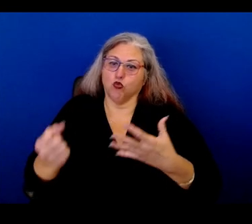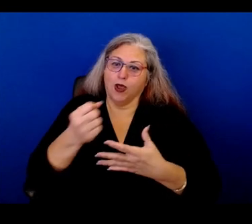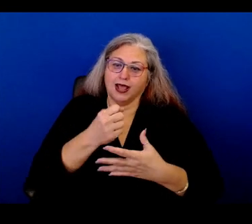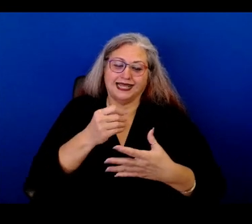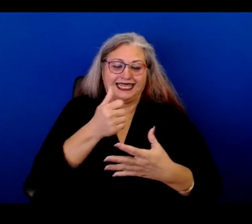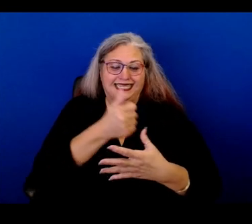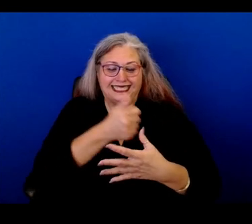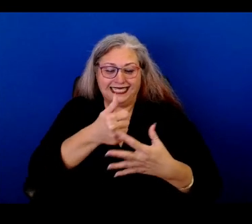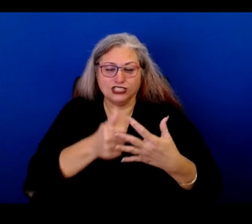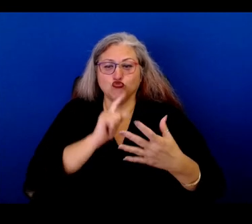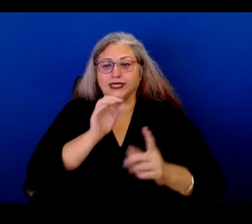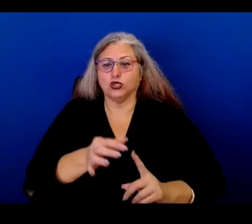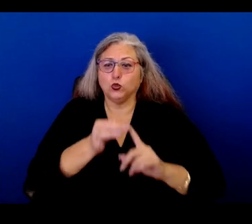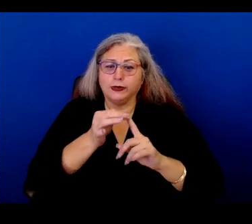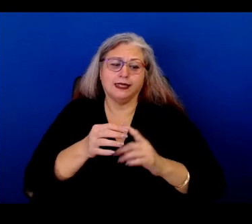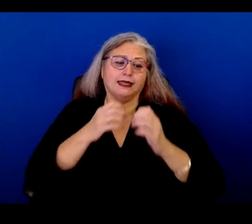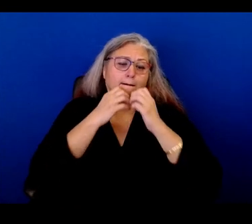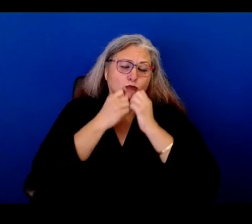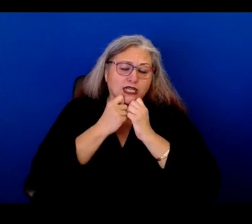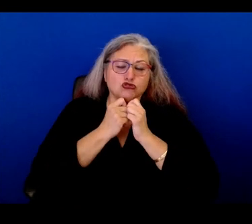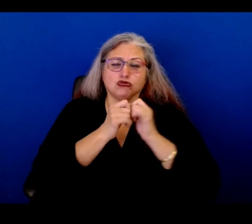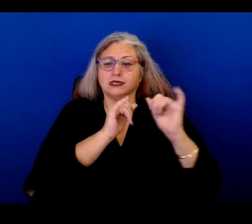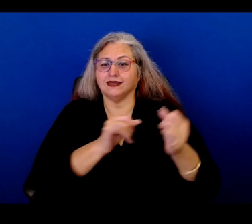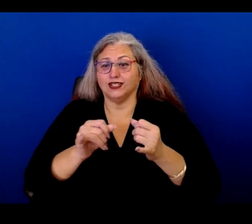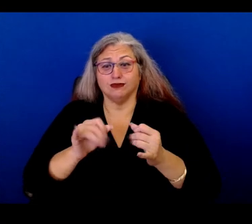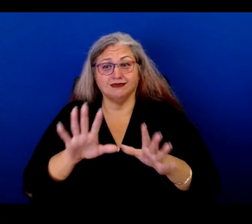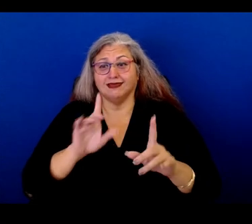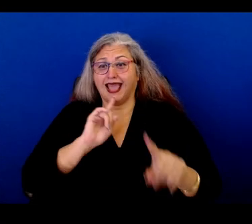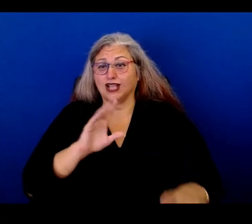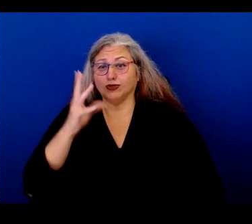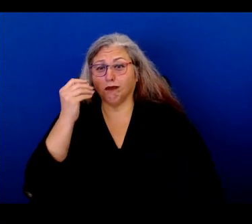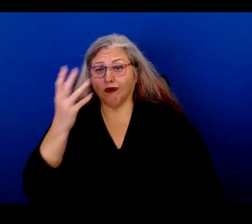and individual. That's a beautiful answer. I think that's something that we